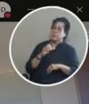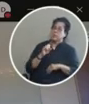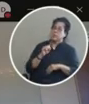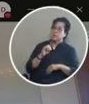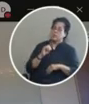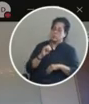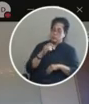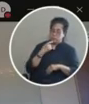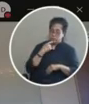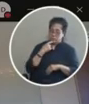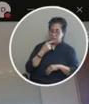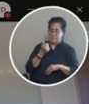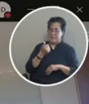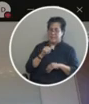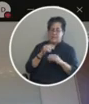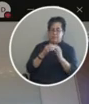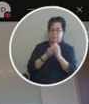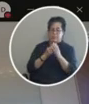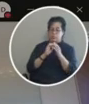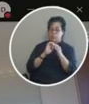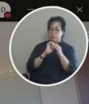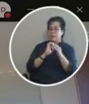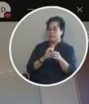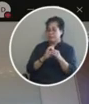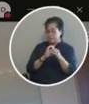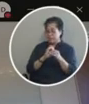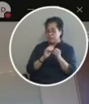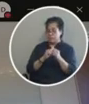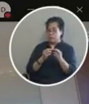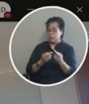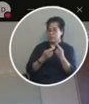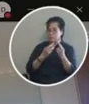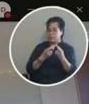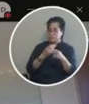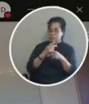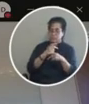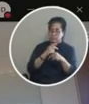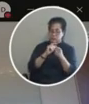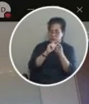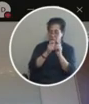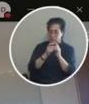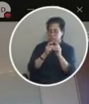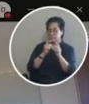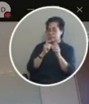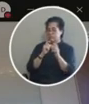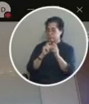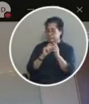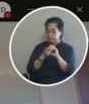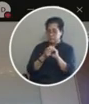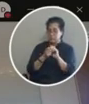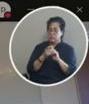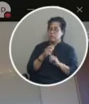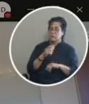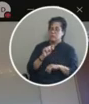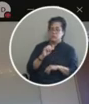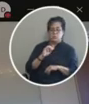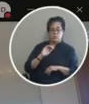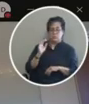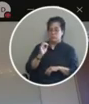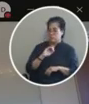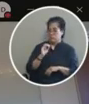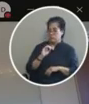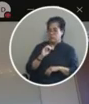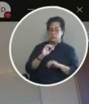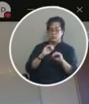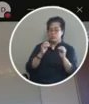that there's any dollars associated with the recommended reductions or adjustments that are somehow tied to the MPC, there's not. And actually, there's